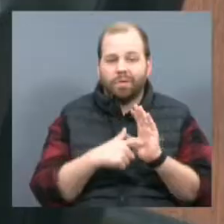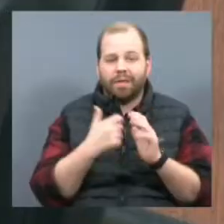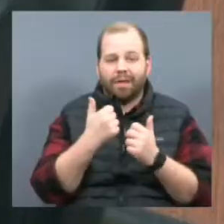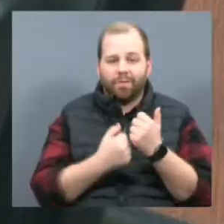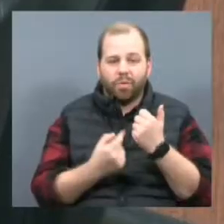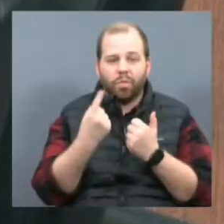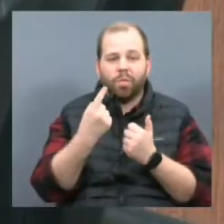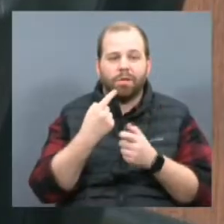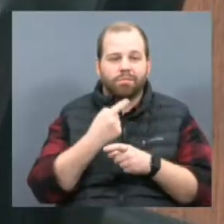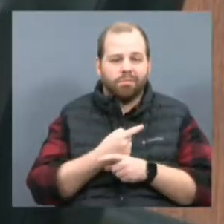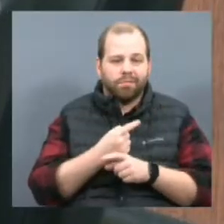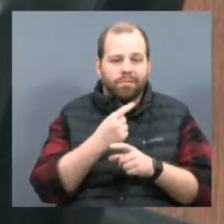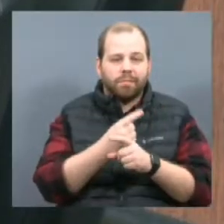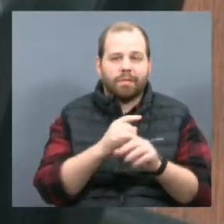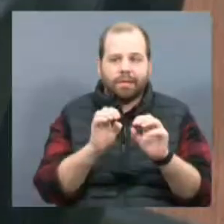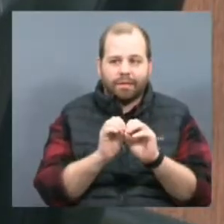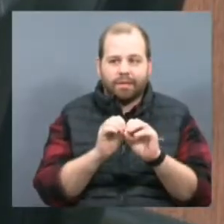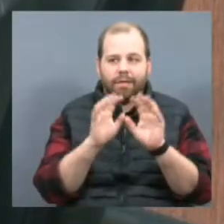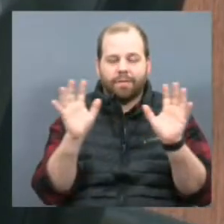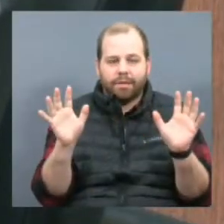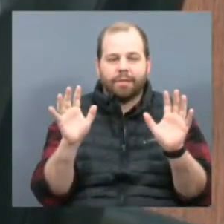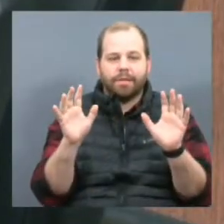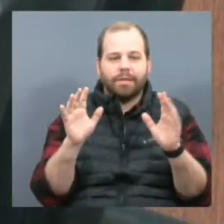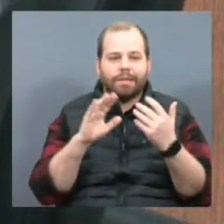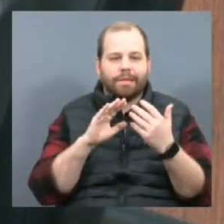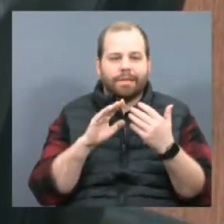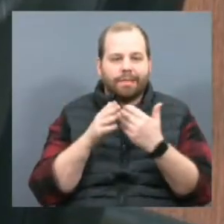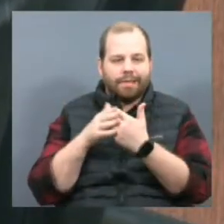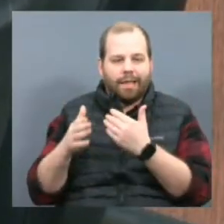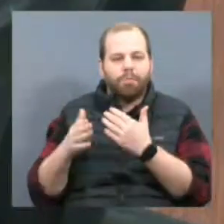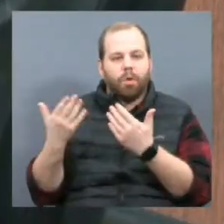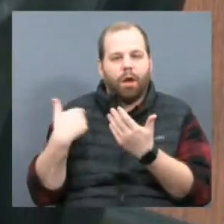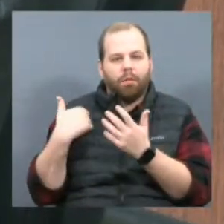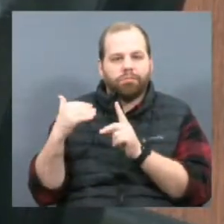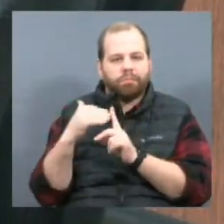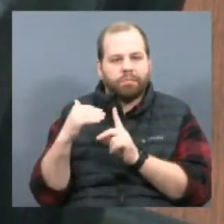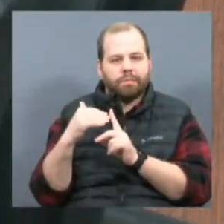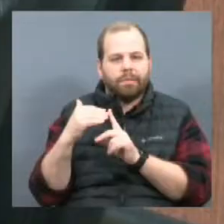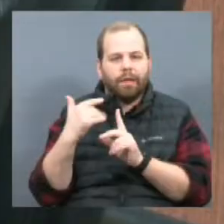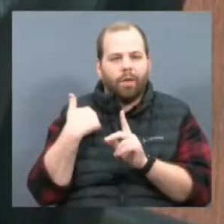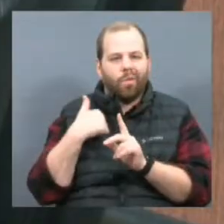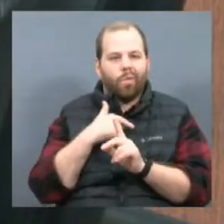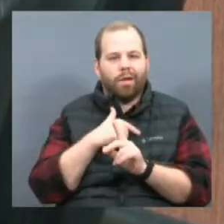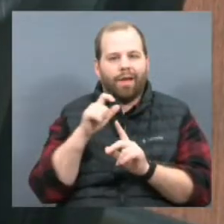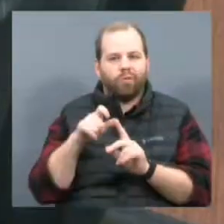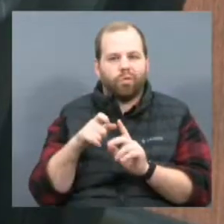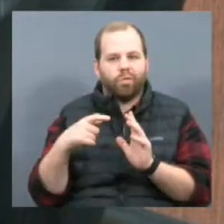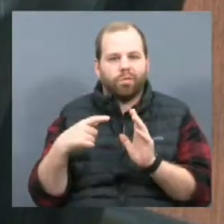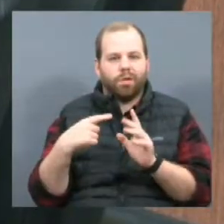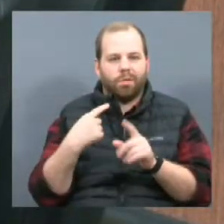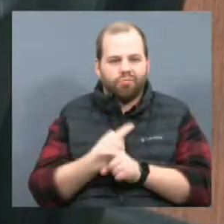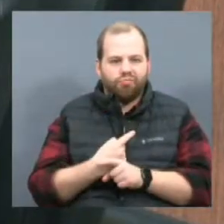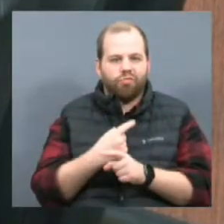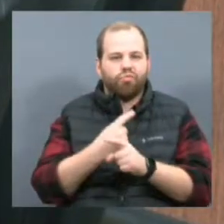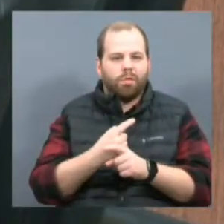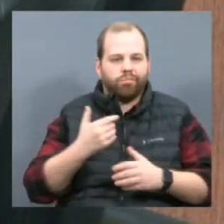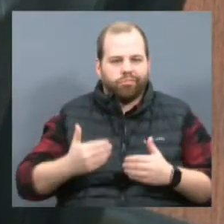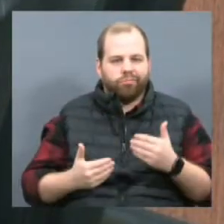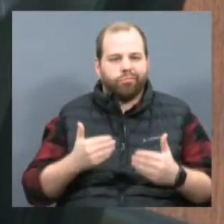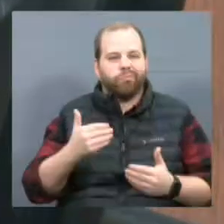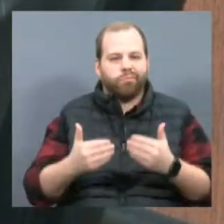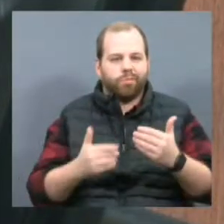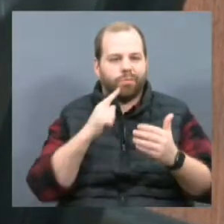properly, because obviously the neighbors have brought that issue up, and we have to provide due process, and so we just want to make sure